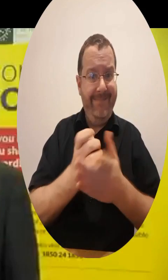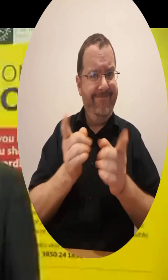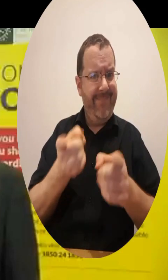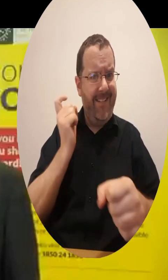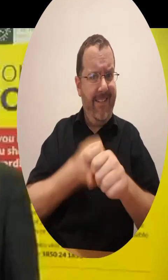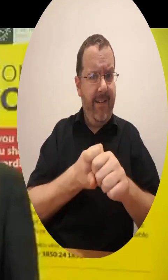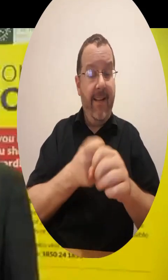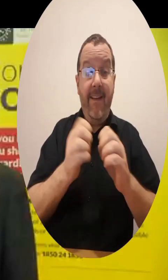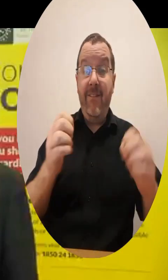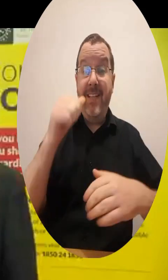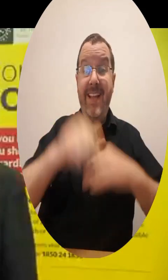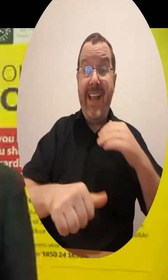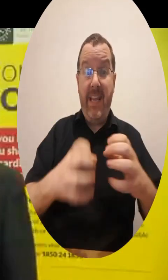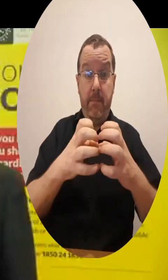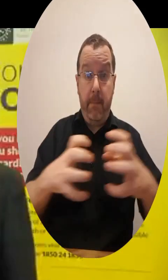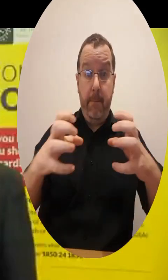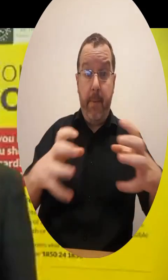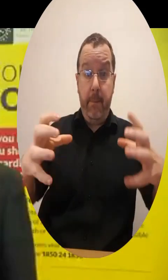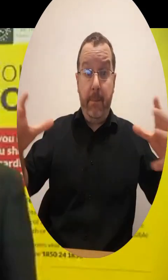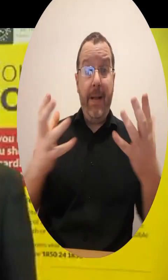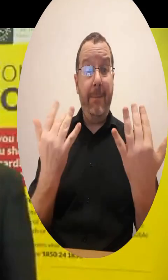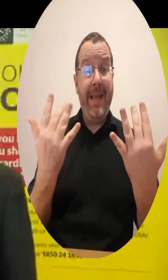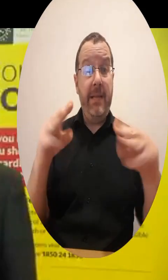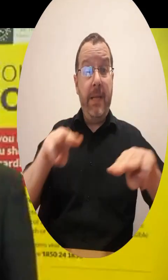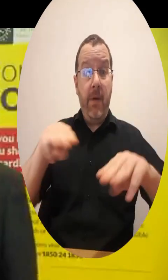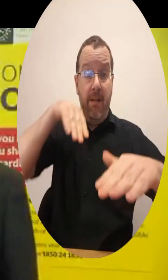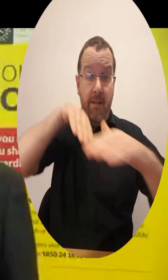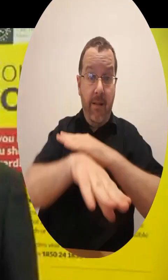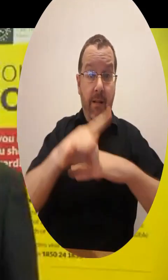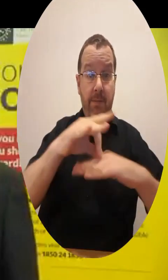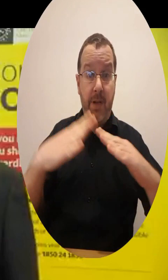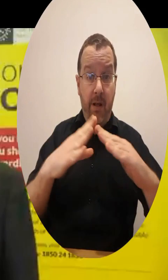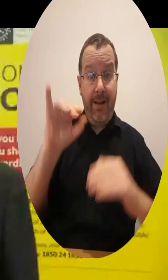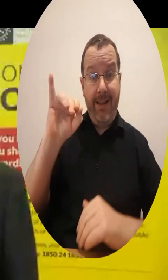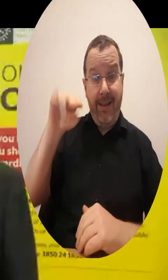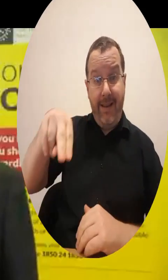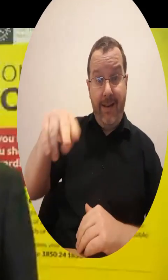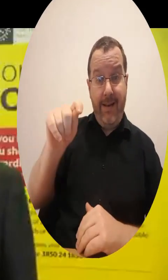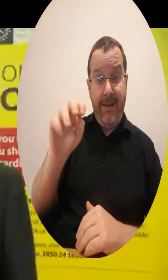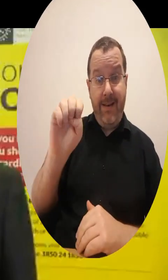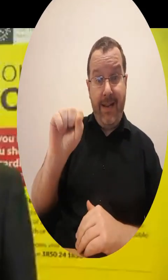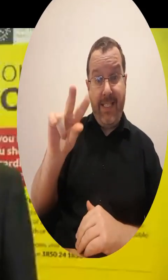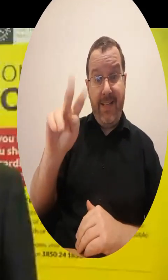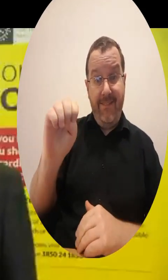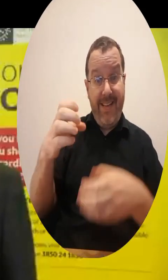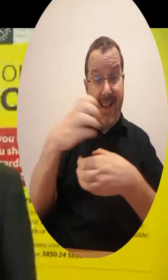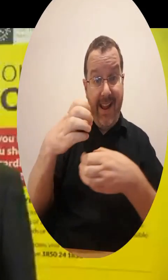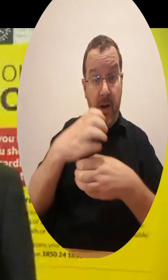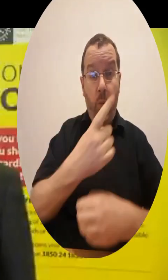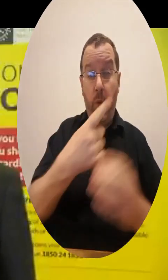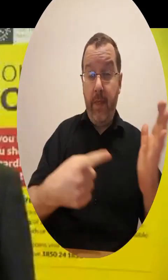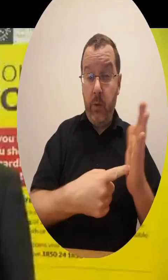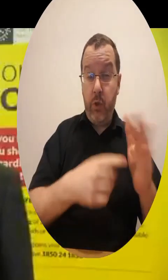We have a day-on-day increase now in admissions to intensive care units. Over 1,000